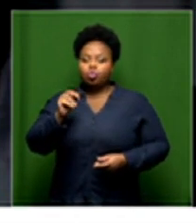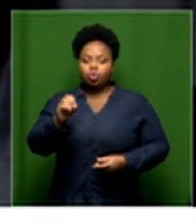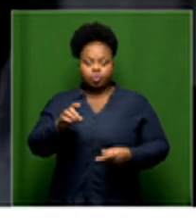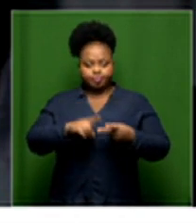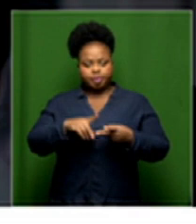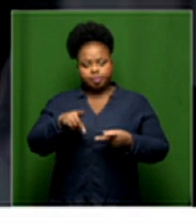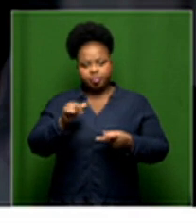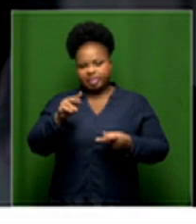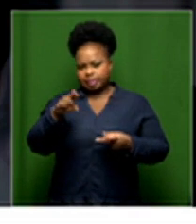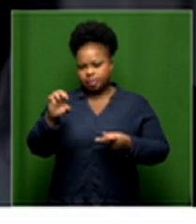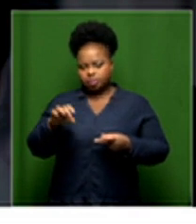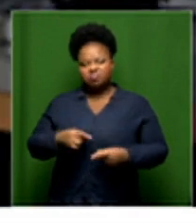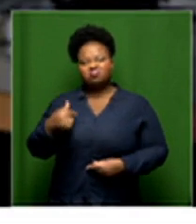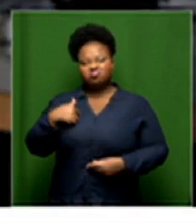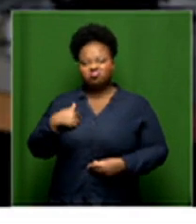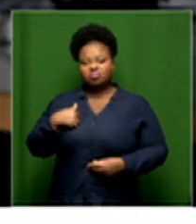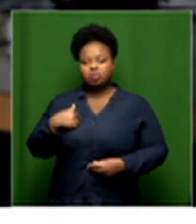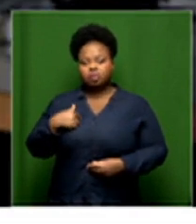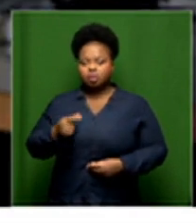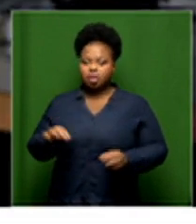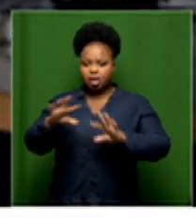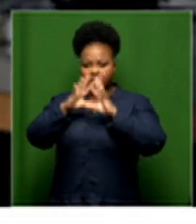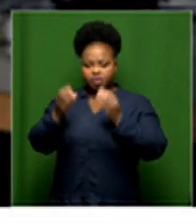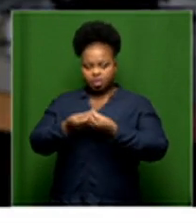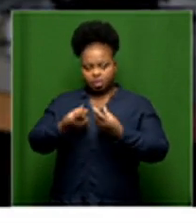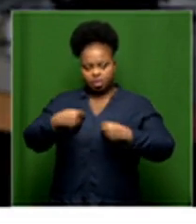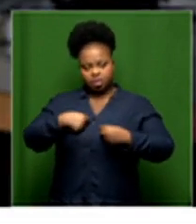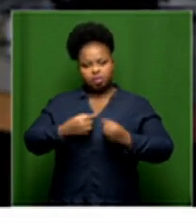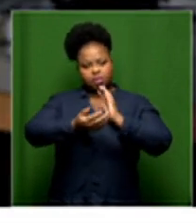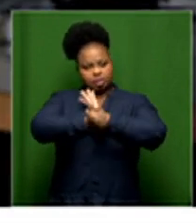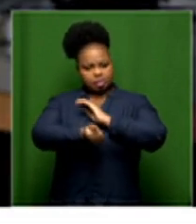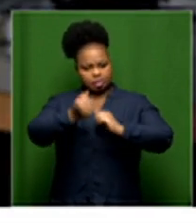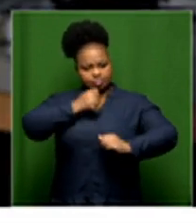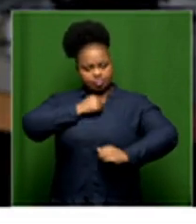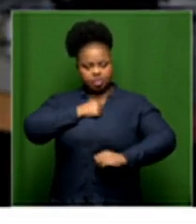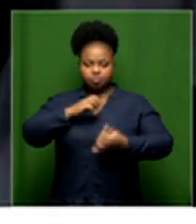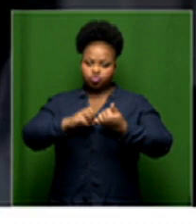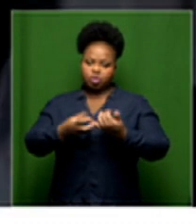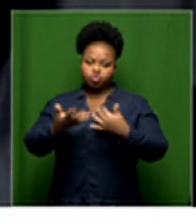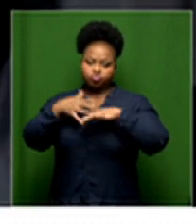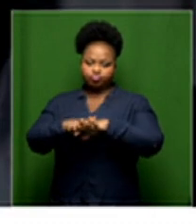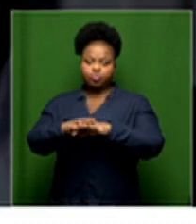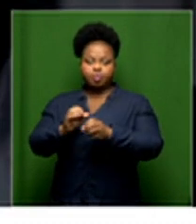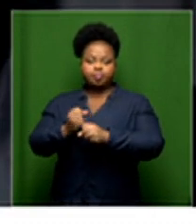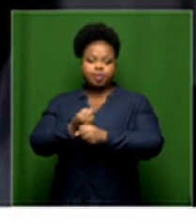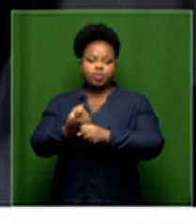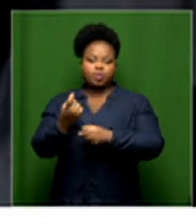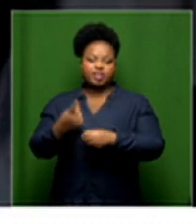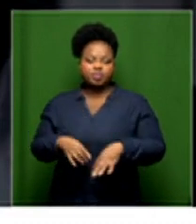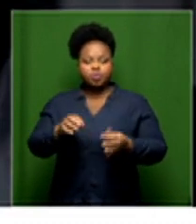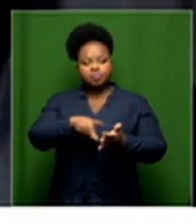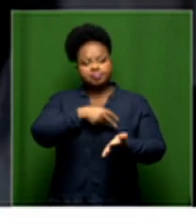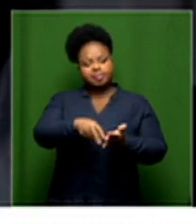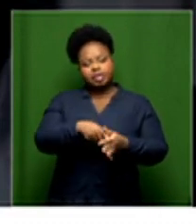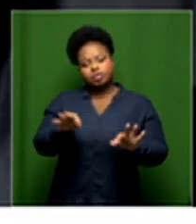Prince. So basically, I took everything that I can do and try to combine it and make it one. So it's music and